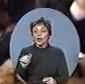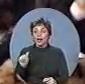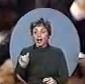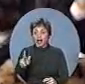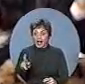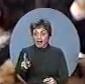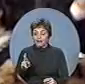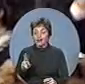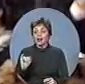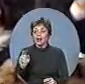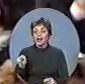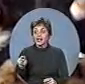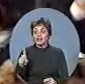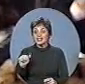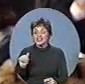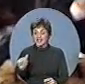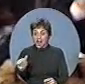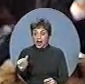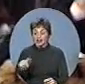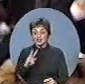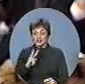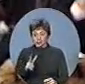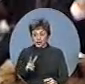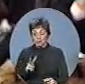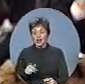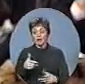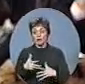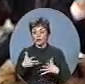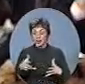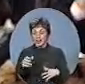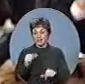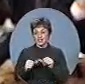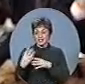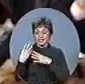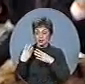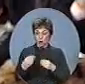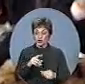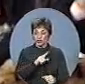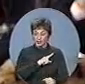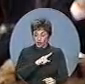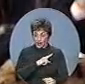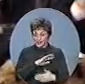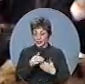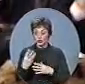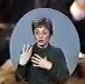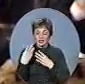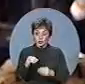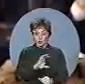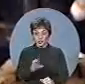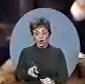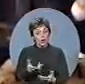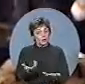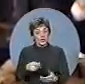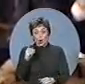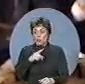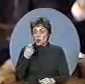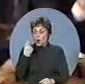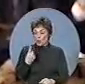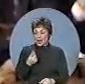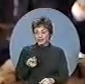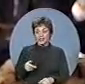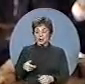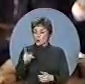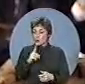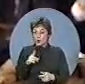relating to Air India and the greatest act of terrorism in Canada's history because of an irresponsible and